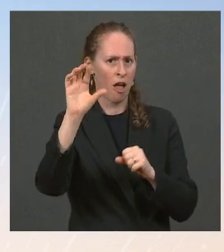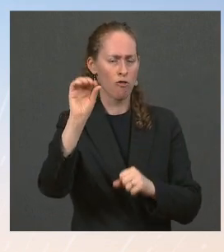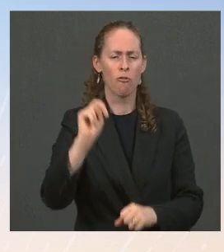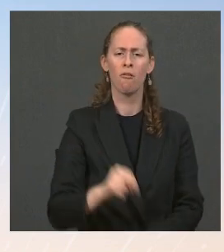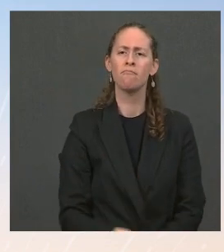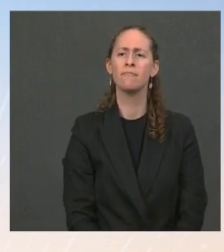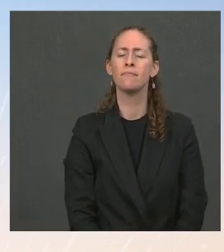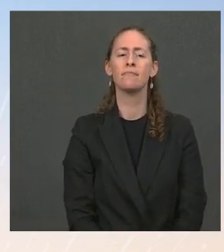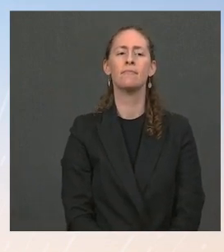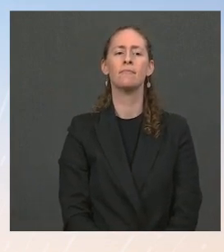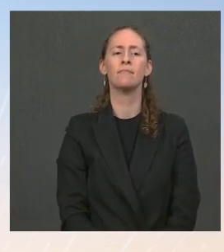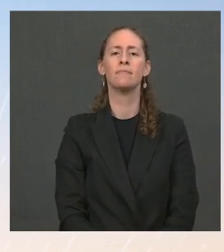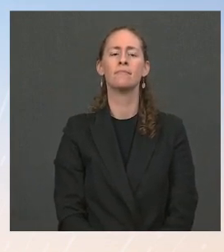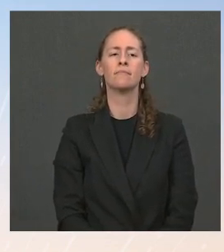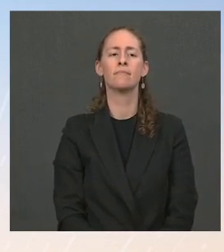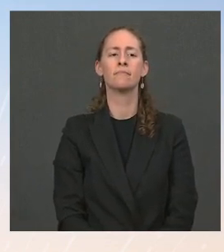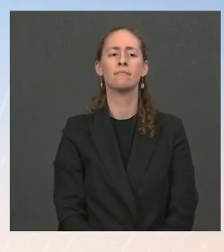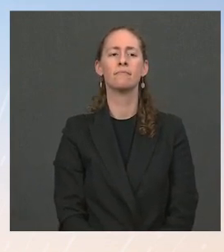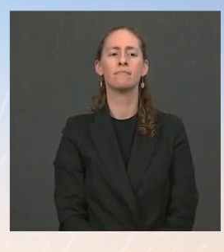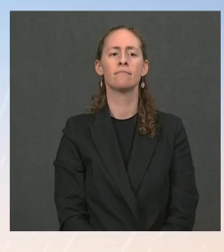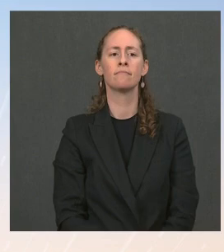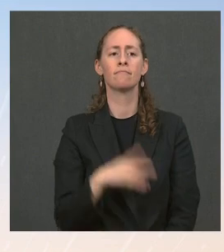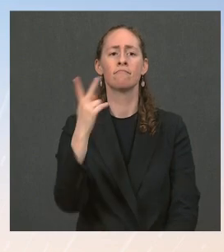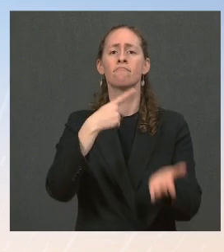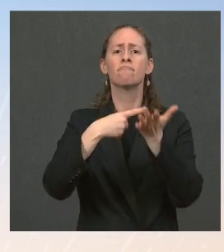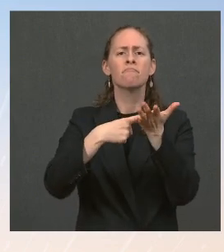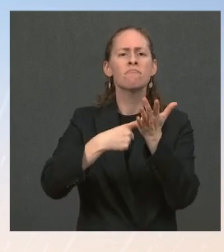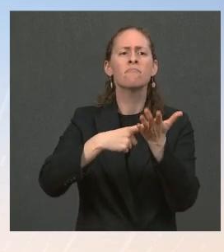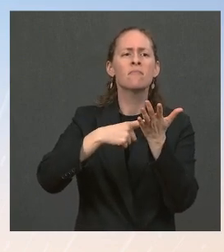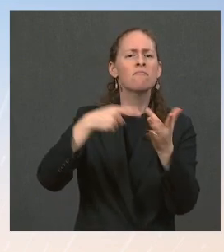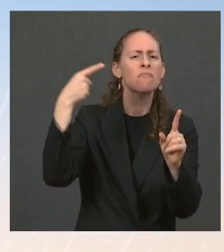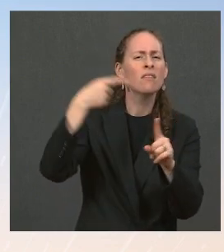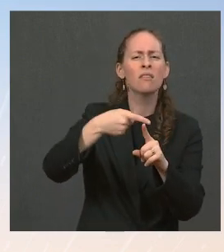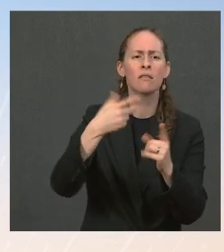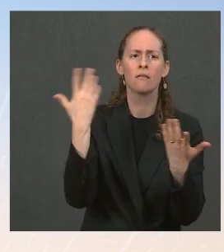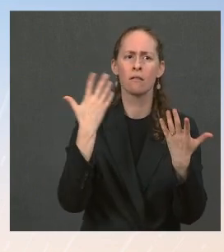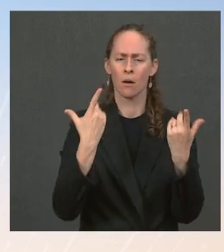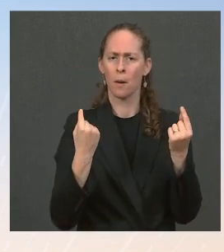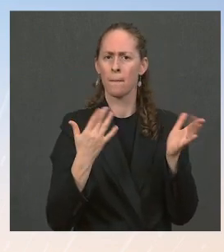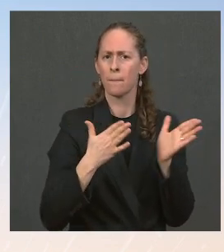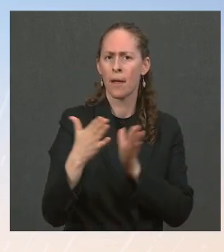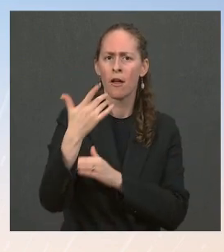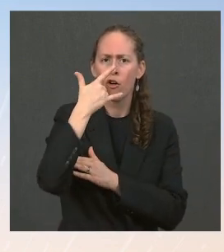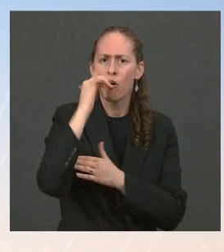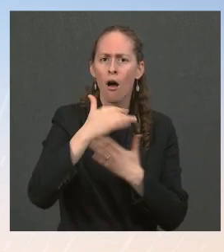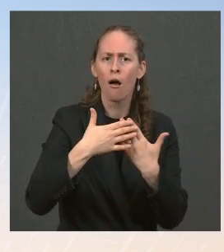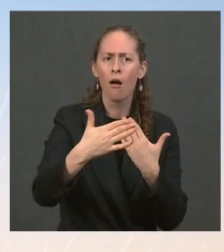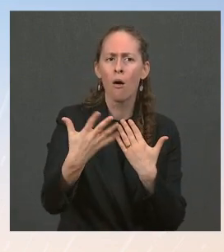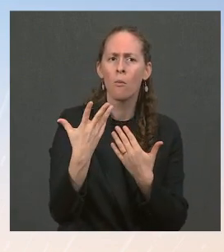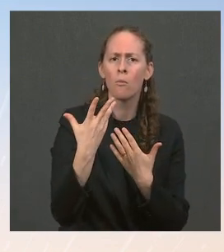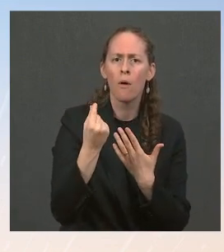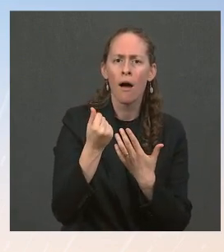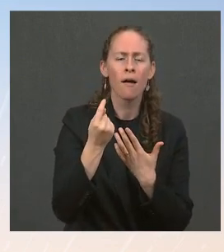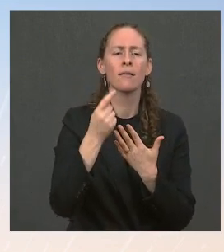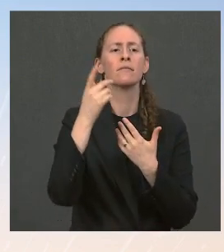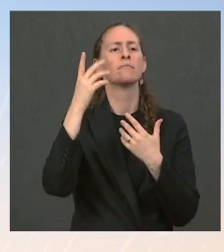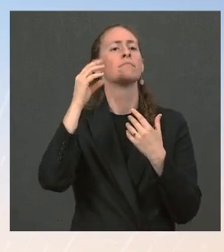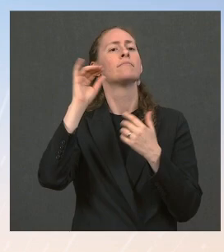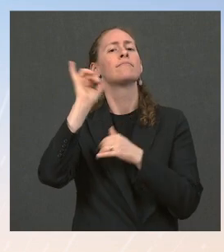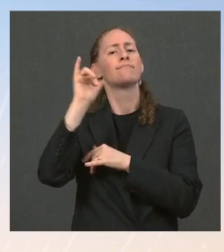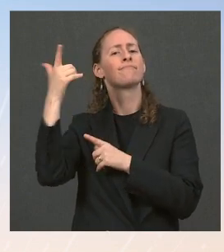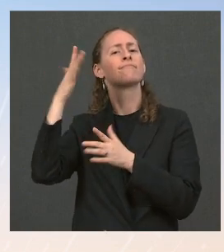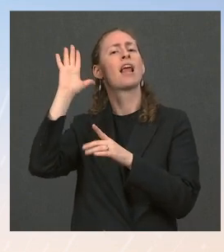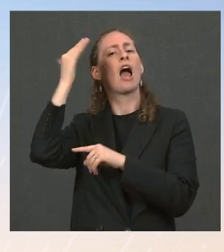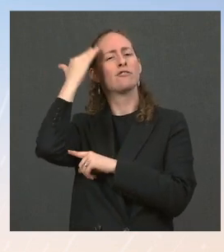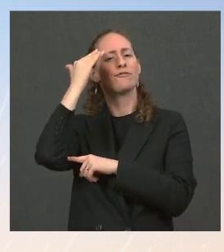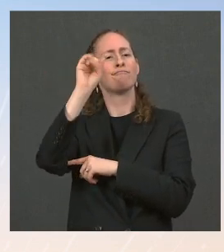the conversation was really about the path forward. And as I noted, the president acknowledged that greater consultation would have been helpful